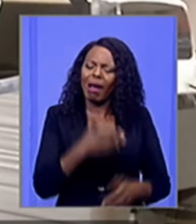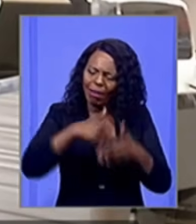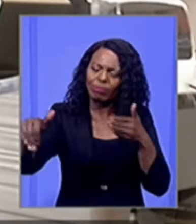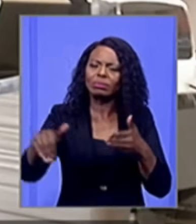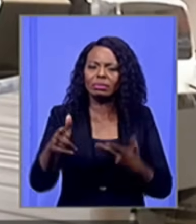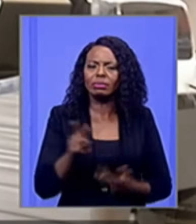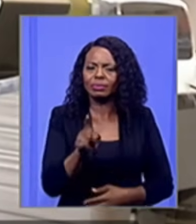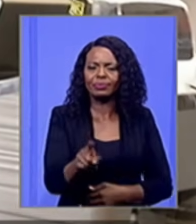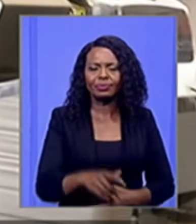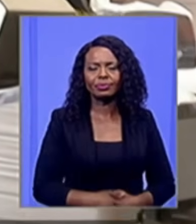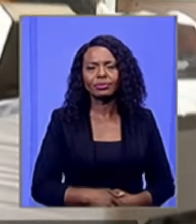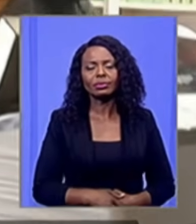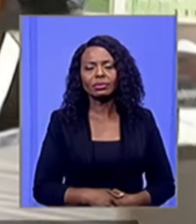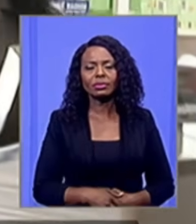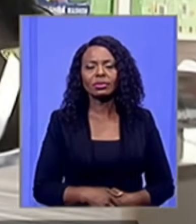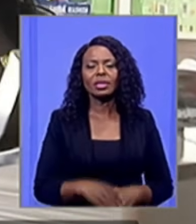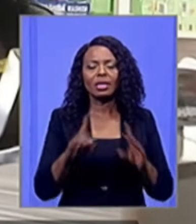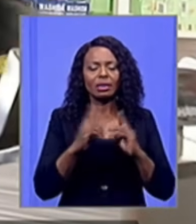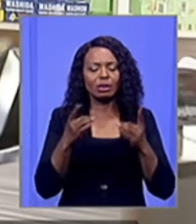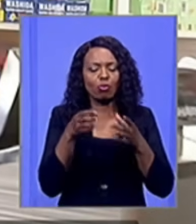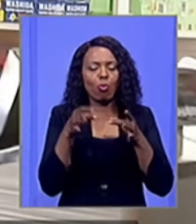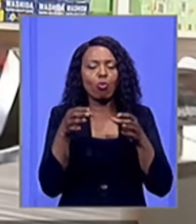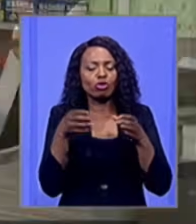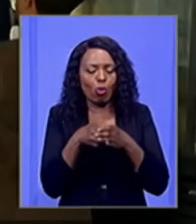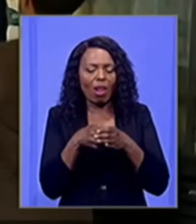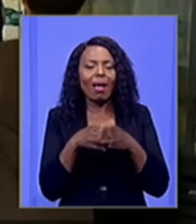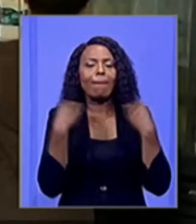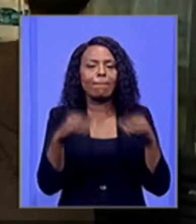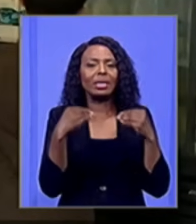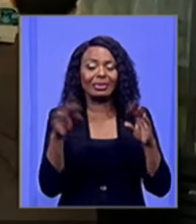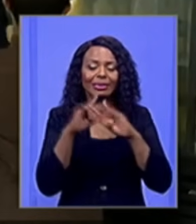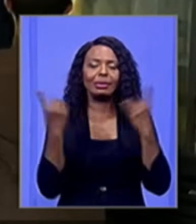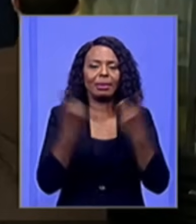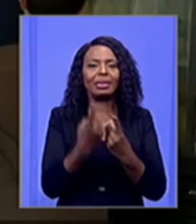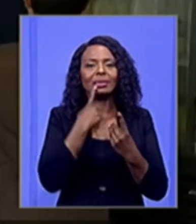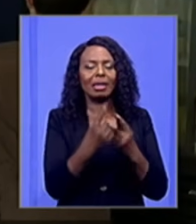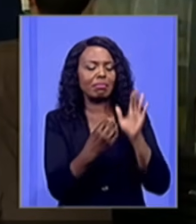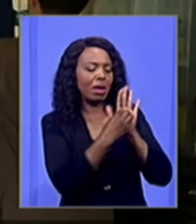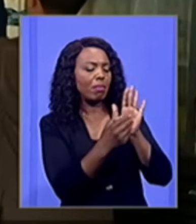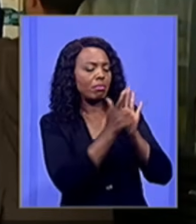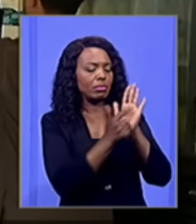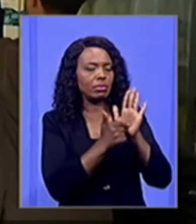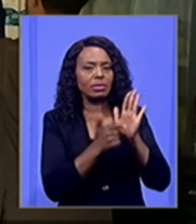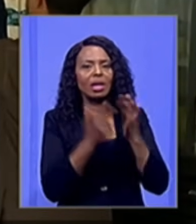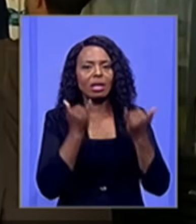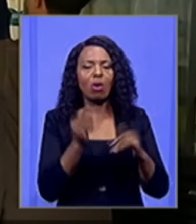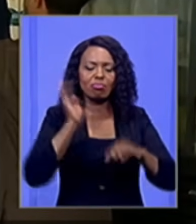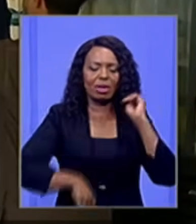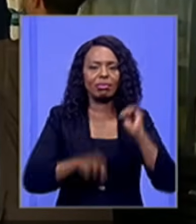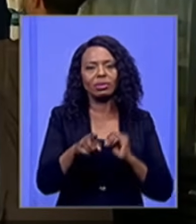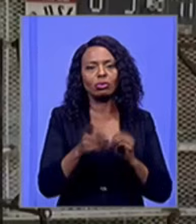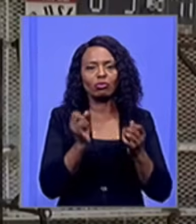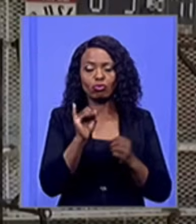la dikgwebo tse nyane profenseng le re lentse le lehotha ho fetola setshwantsho sa molao se tla le dumella ho fana ka dikotlo tse